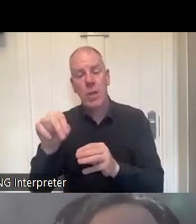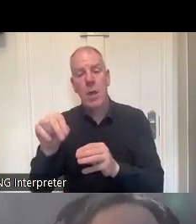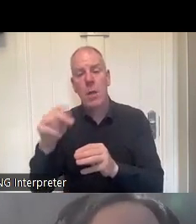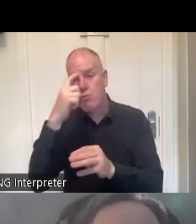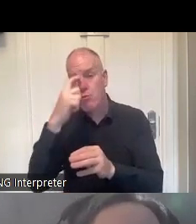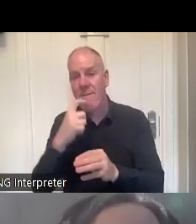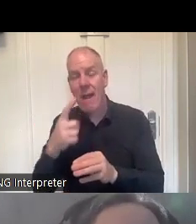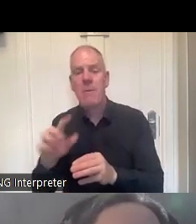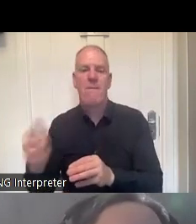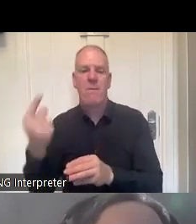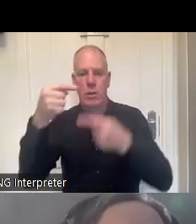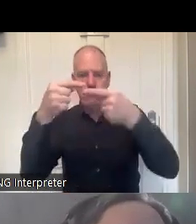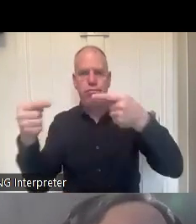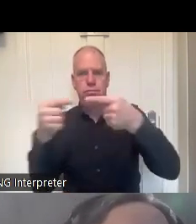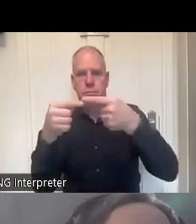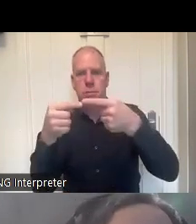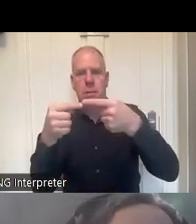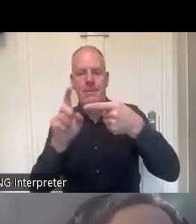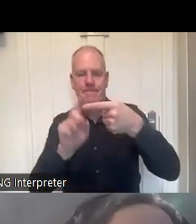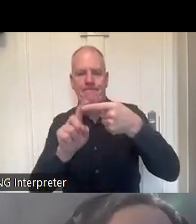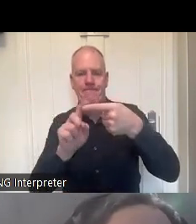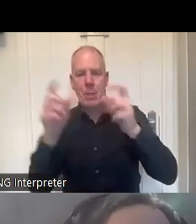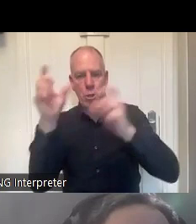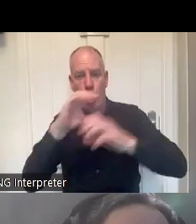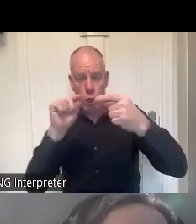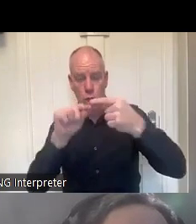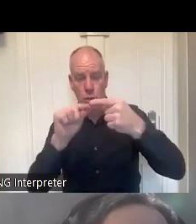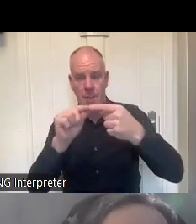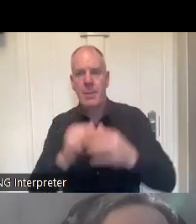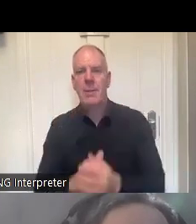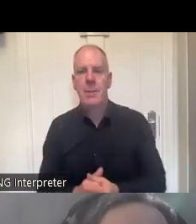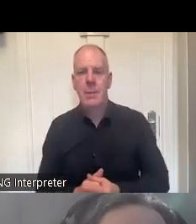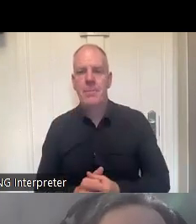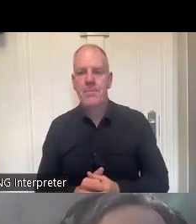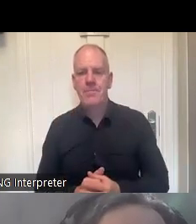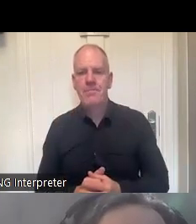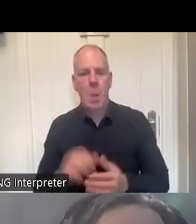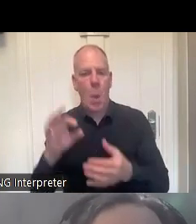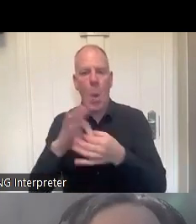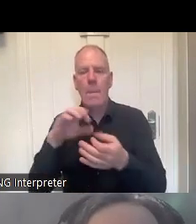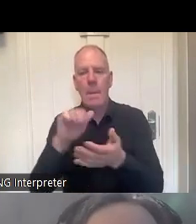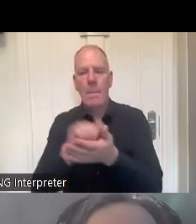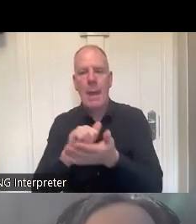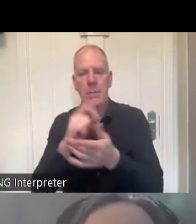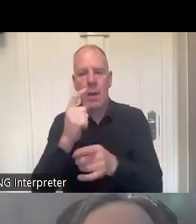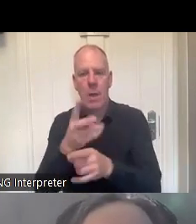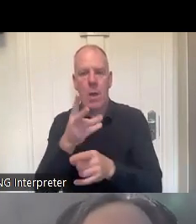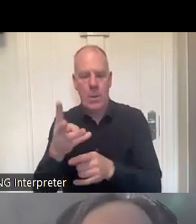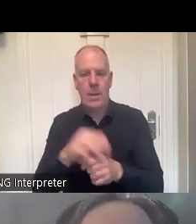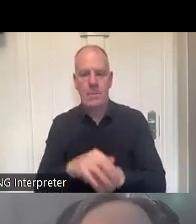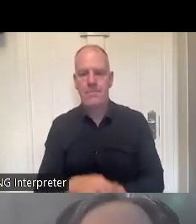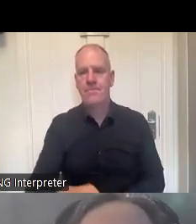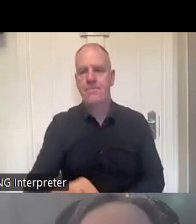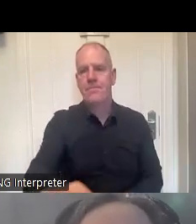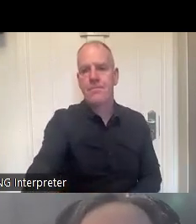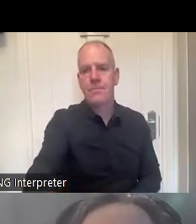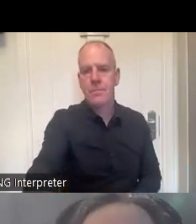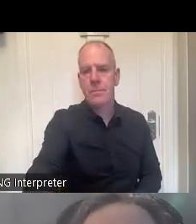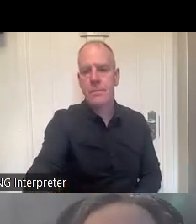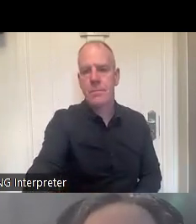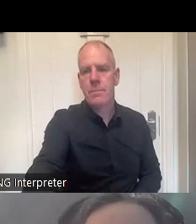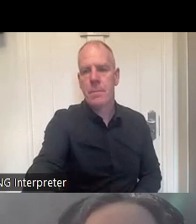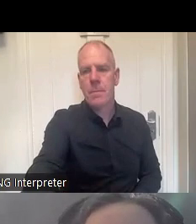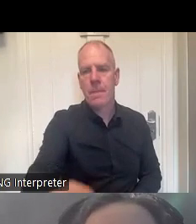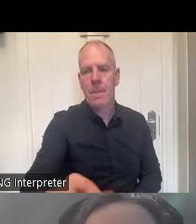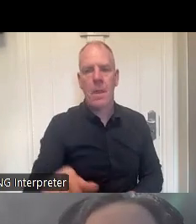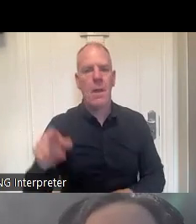up as the first thing on the search, the home page for the population profiles. So these give an insight